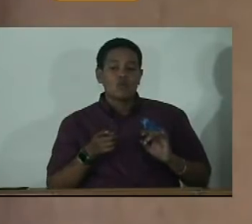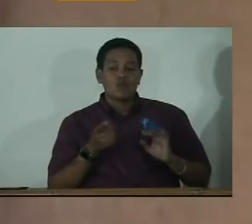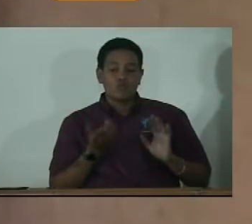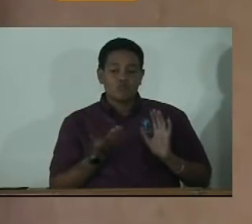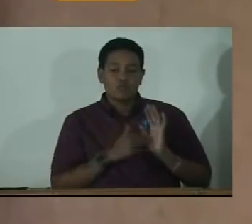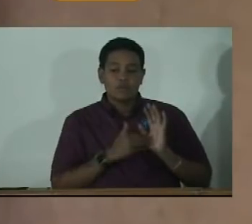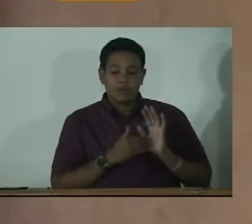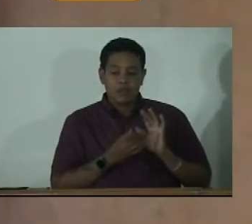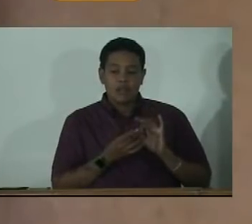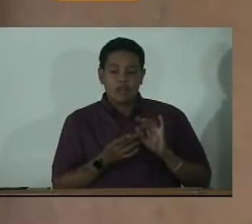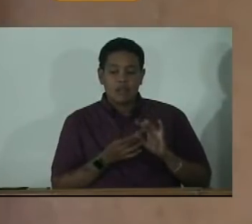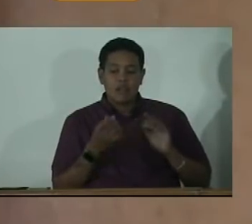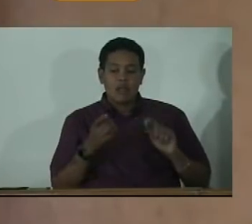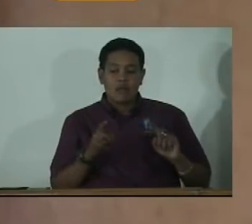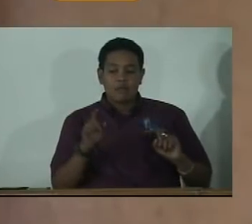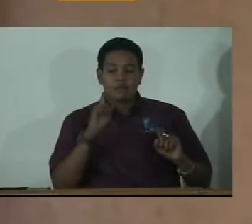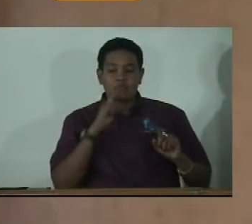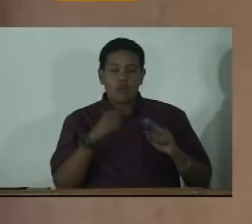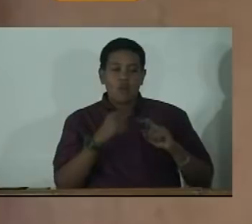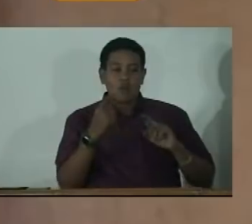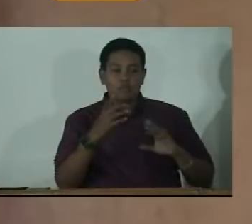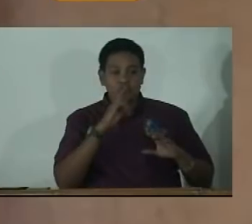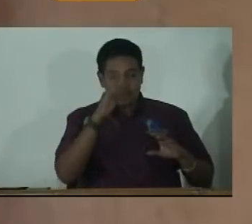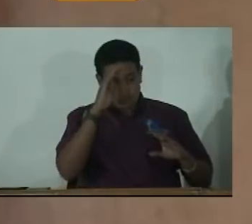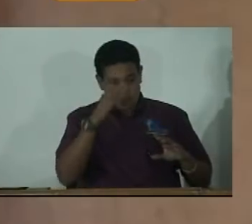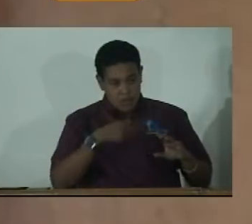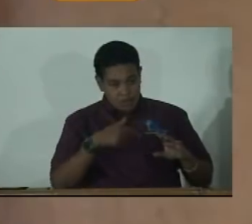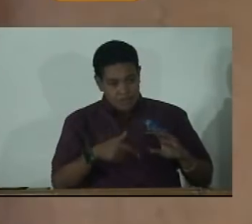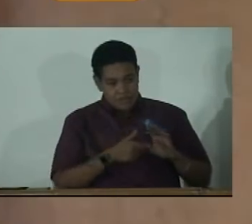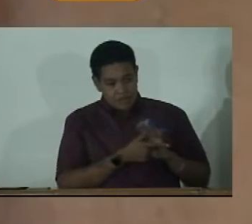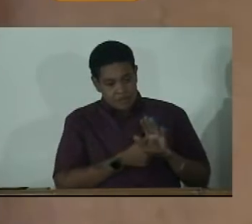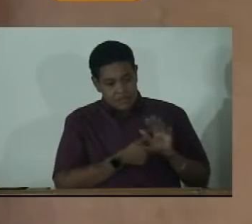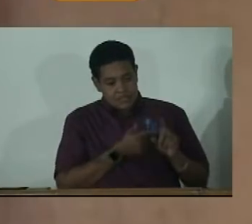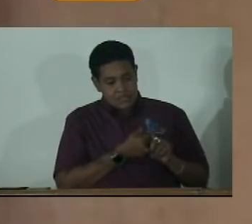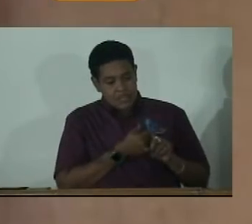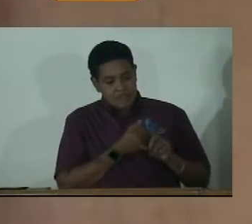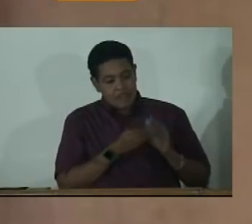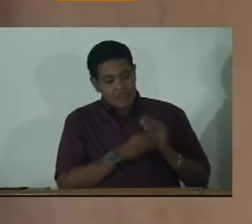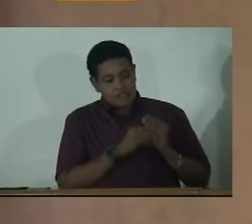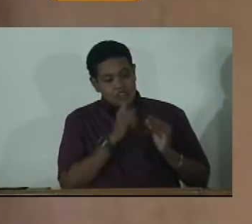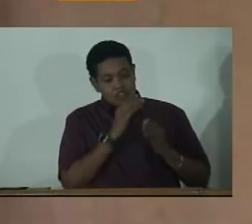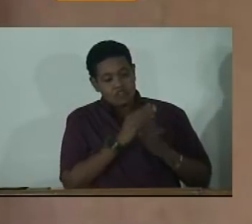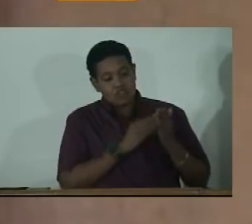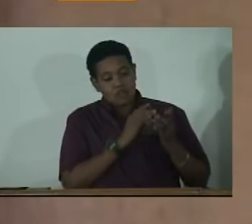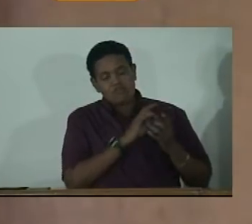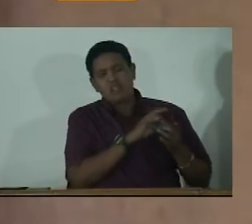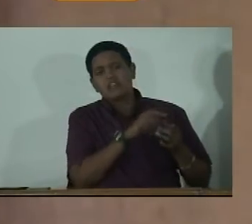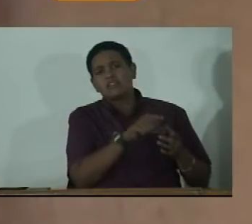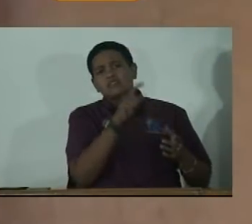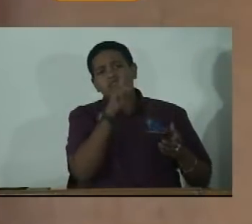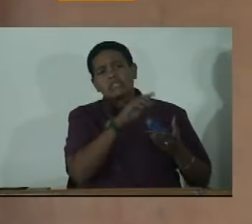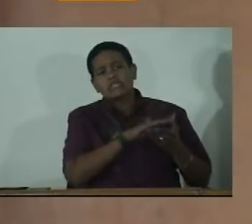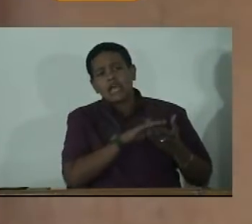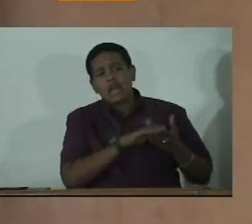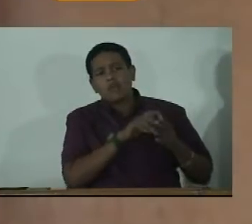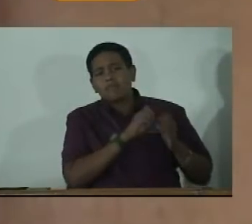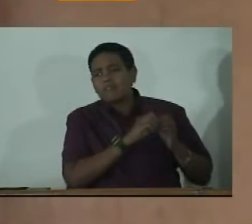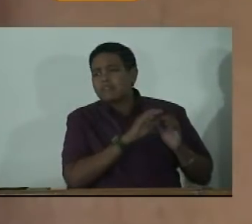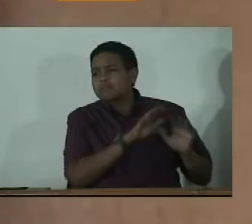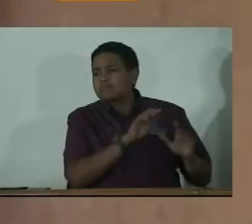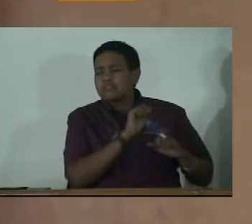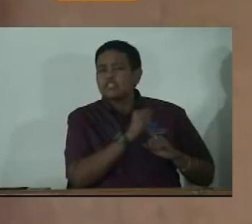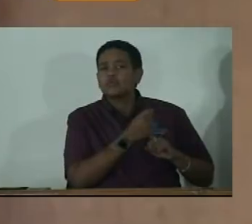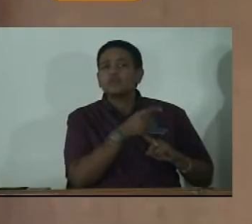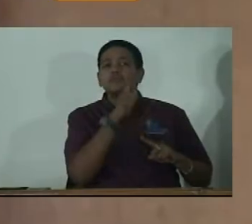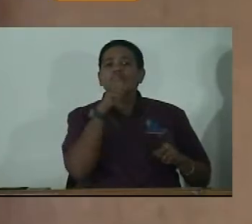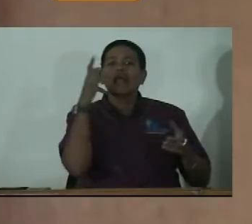reiterate that the opposition welcomes this bill. In some respects, it is tidying up a situation that